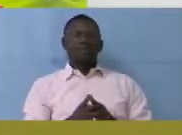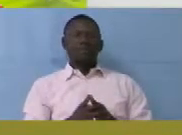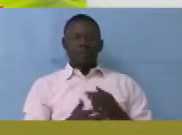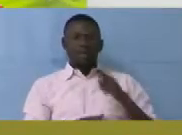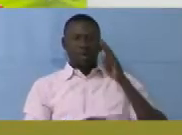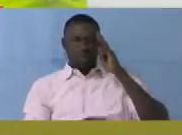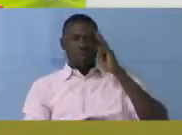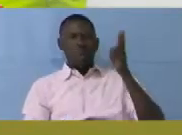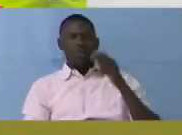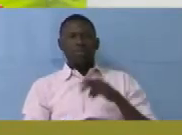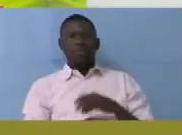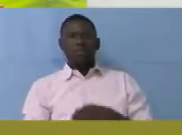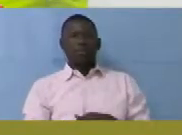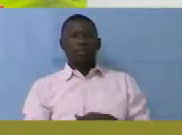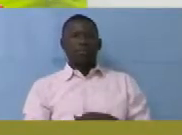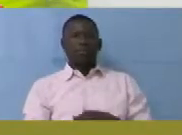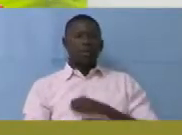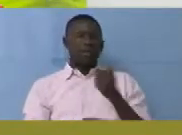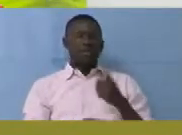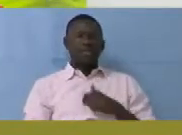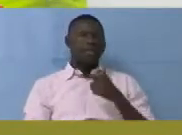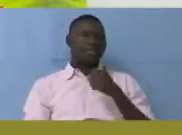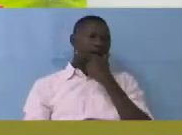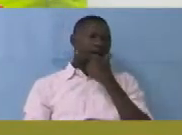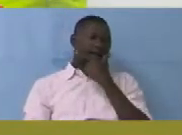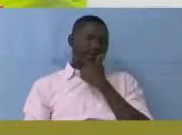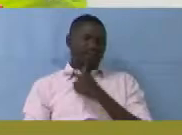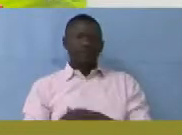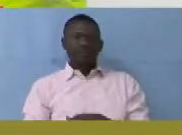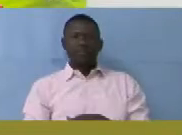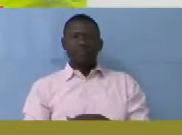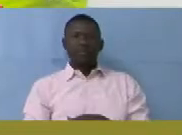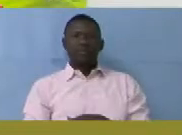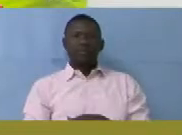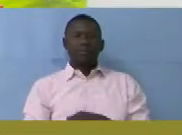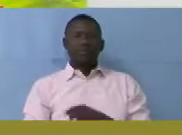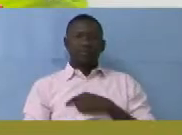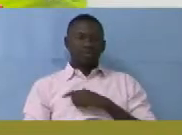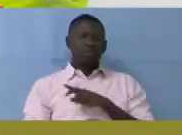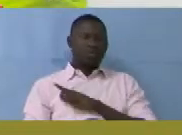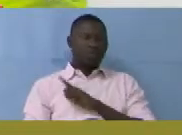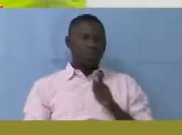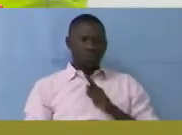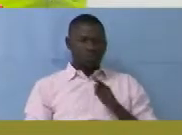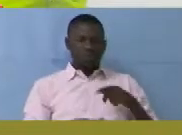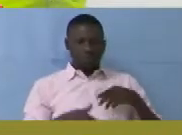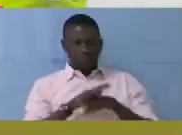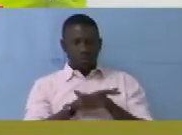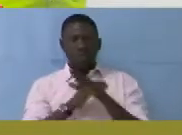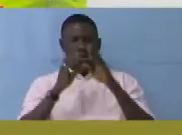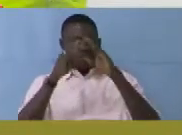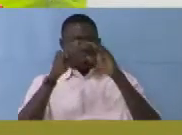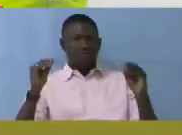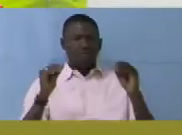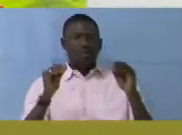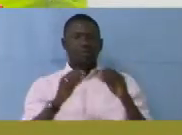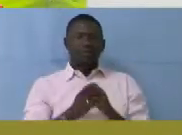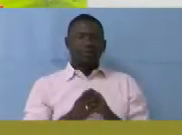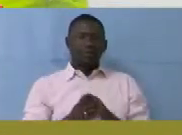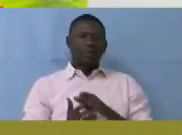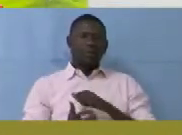besuokono. And he laughed. Ajeleta. So we went in. Ndunda koloto. And told me in